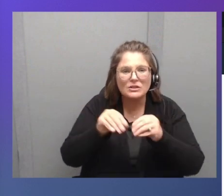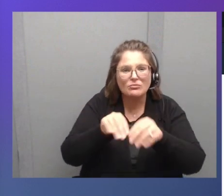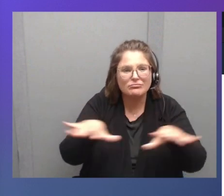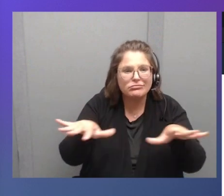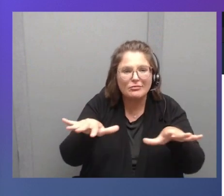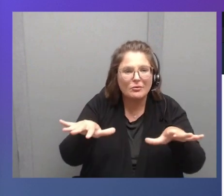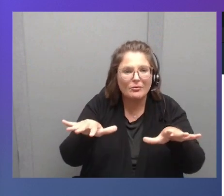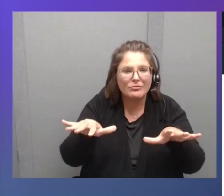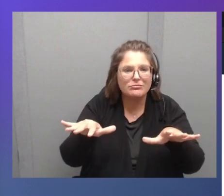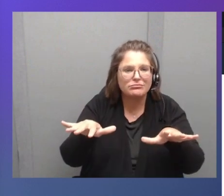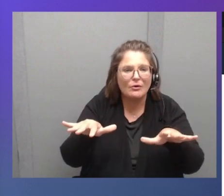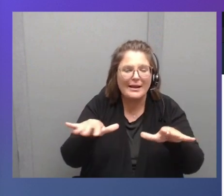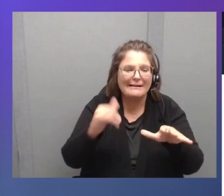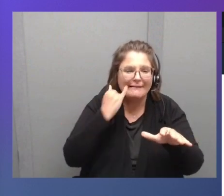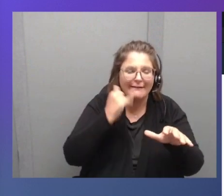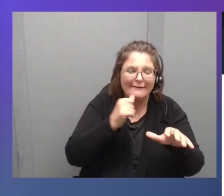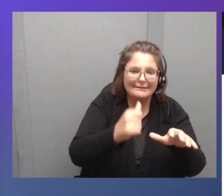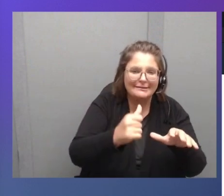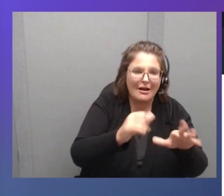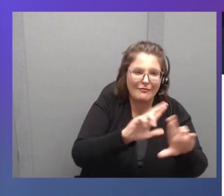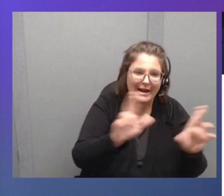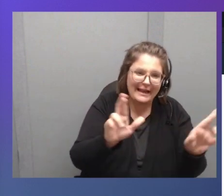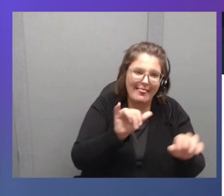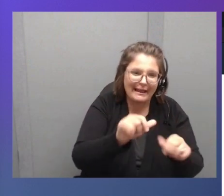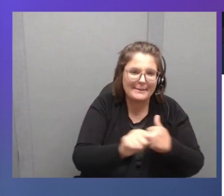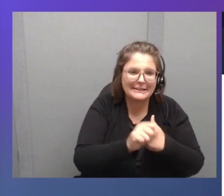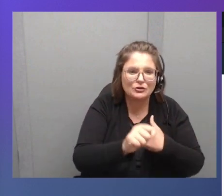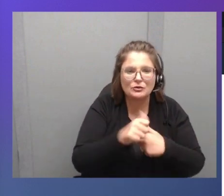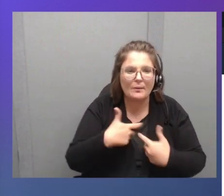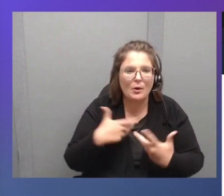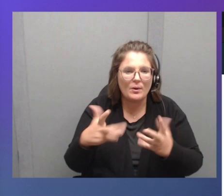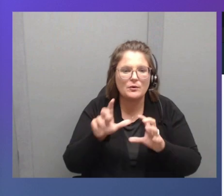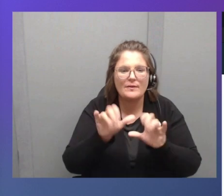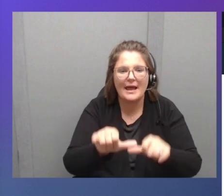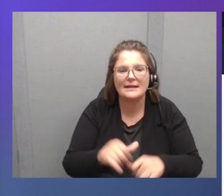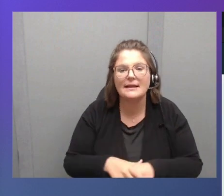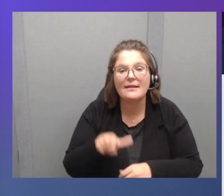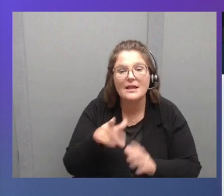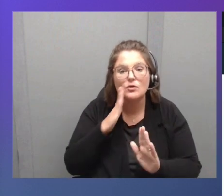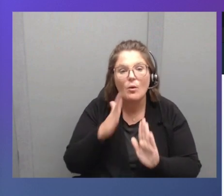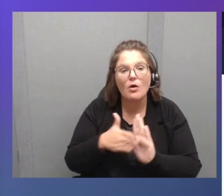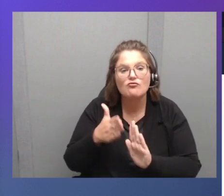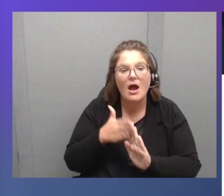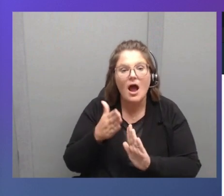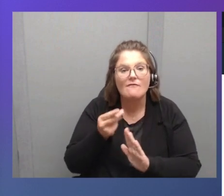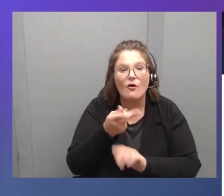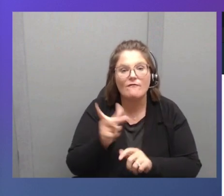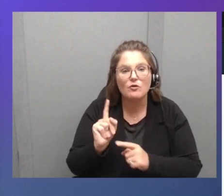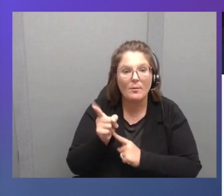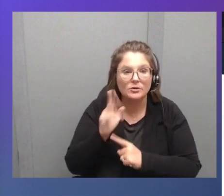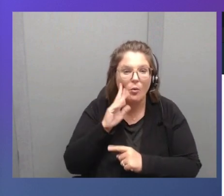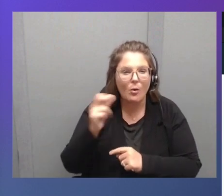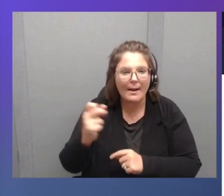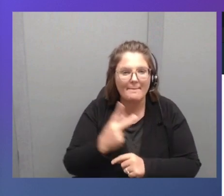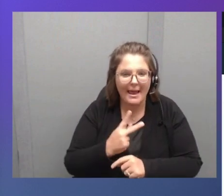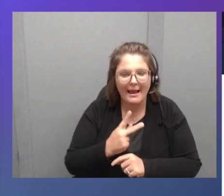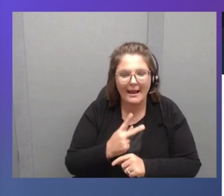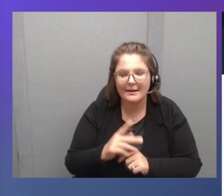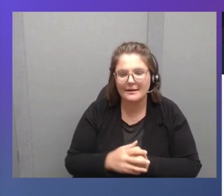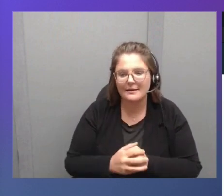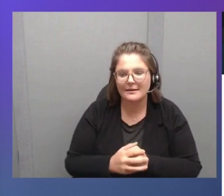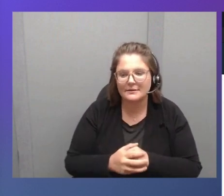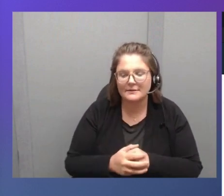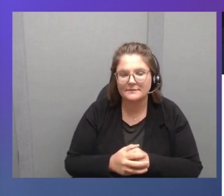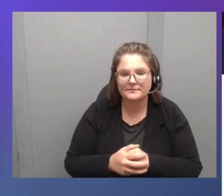that's dangerous. Yeah. So let's not do that. So this is actually going to run for a few minutes, and I'm going to come back to it. Meanwhile, it'll actually show a